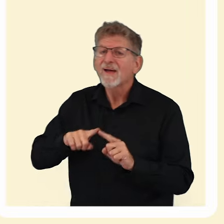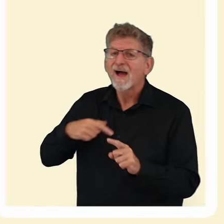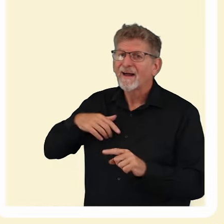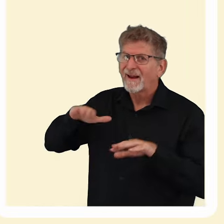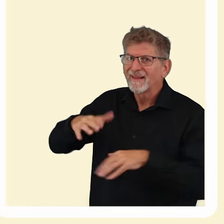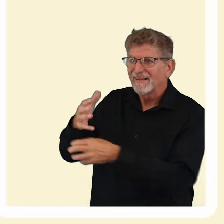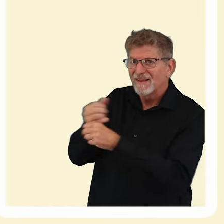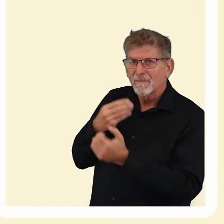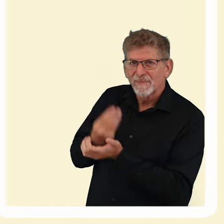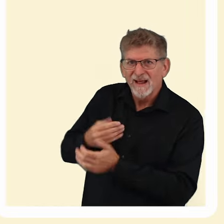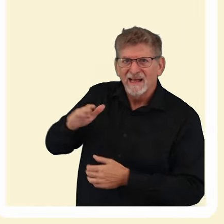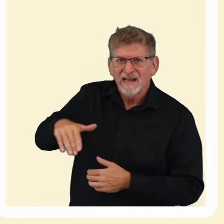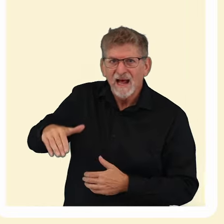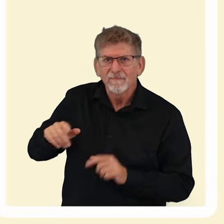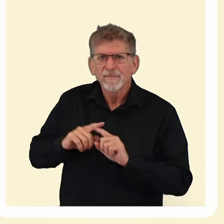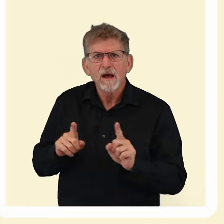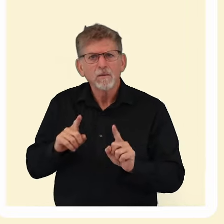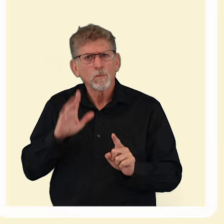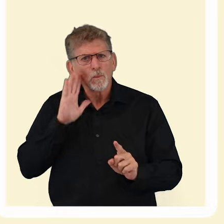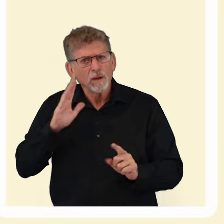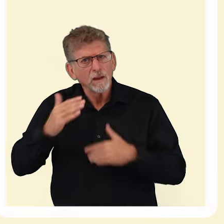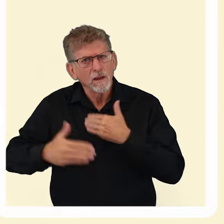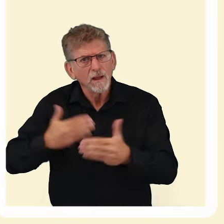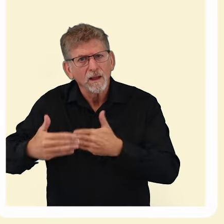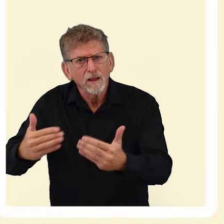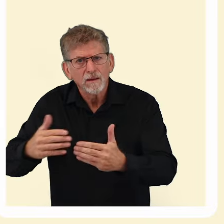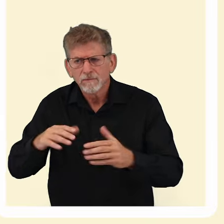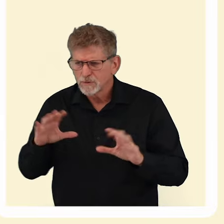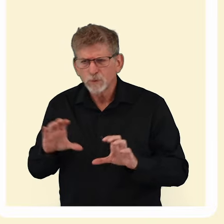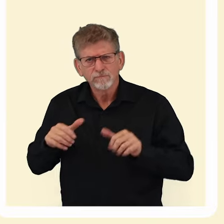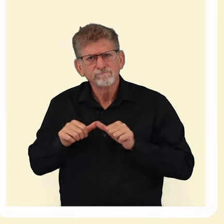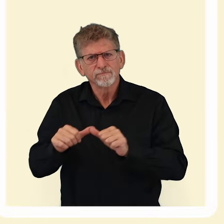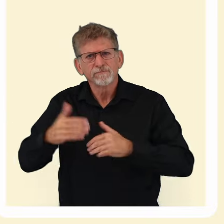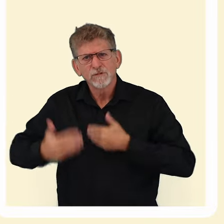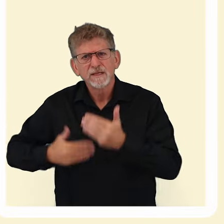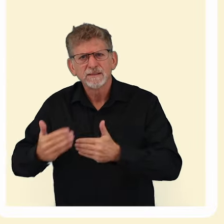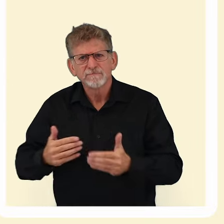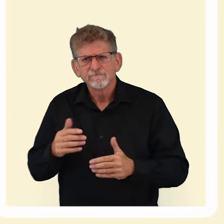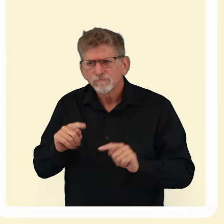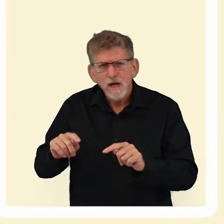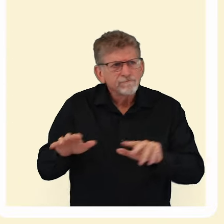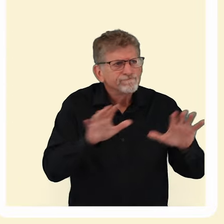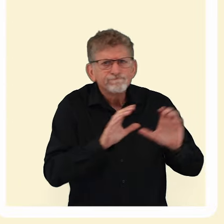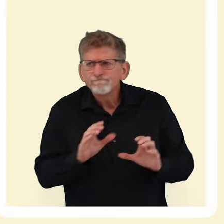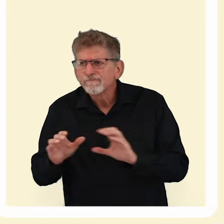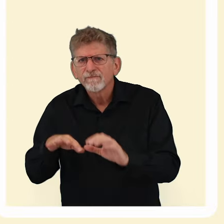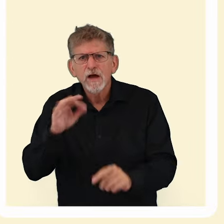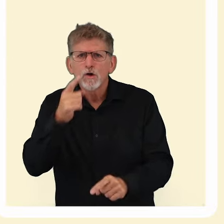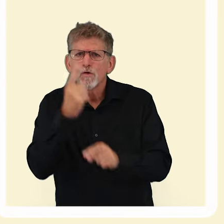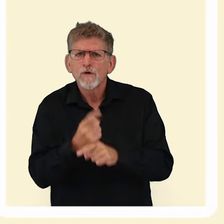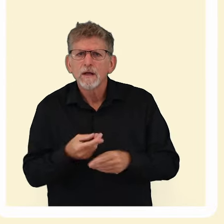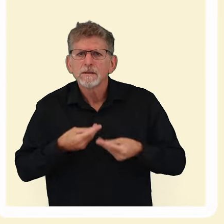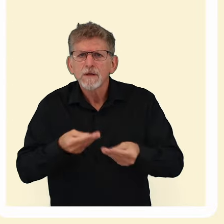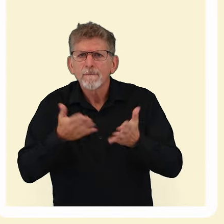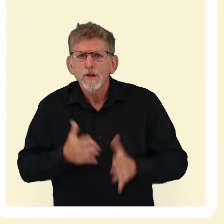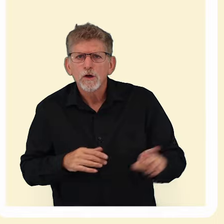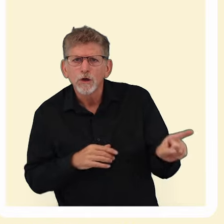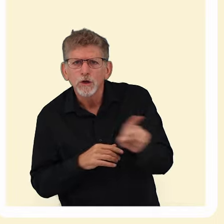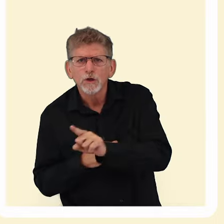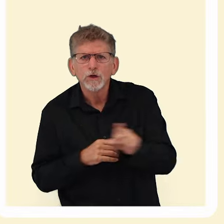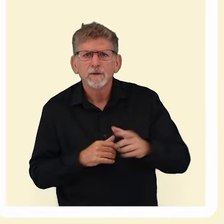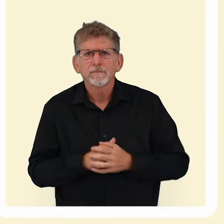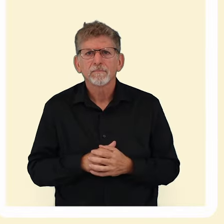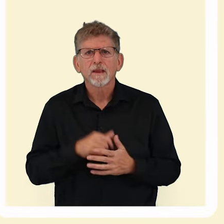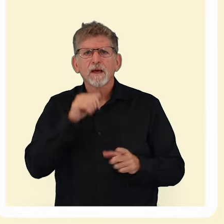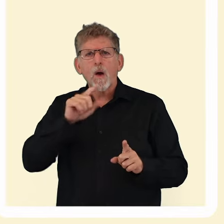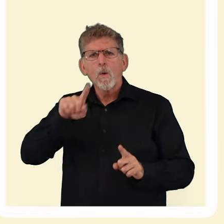the money yet, but it's going to come when we do the process for, of course, finding the right supplier. But I